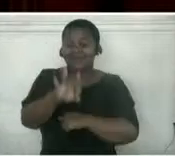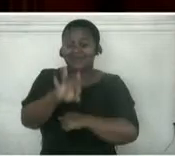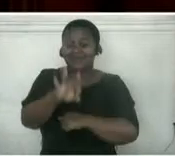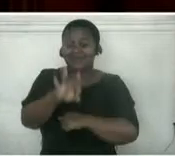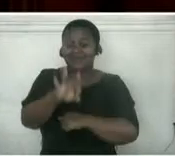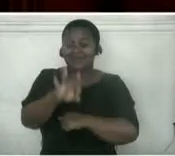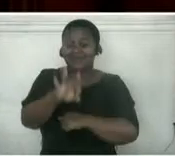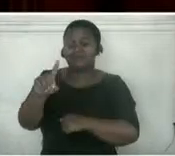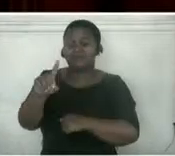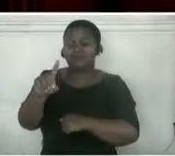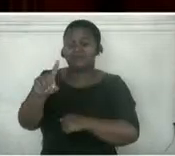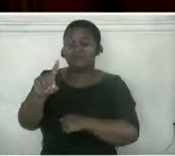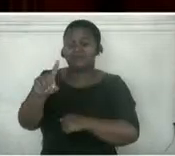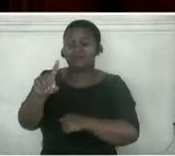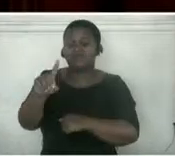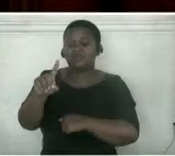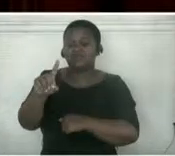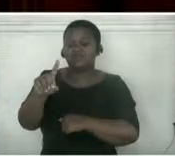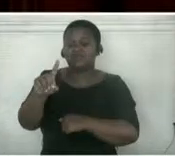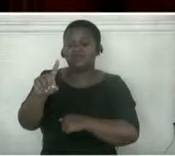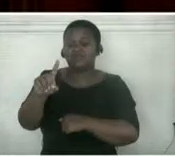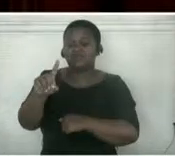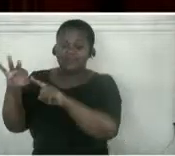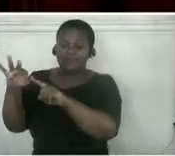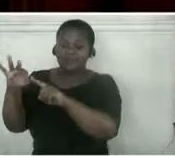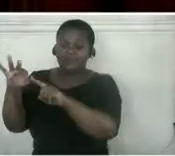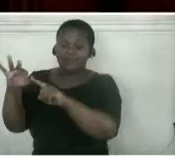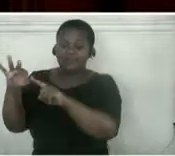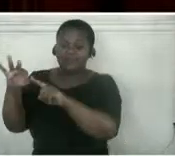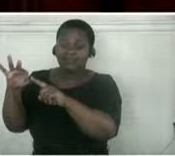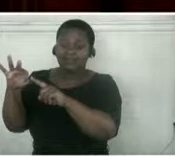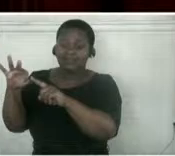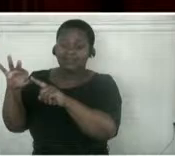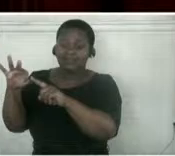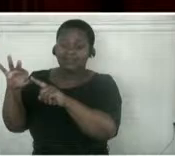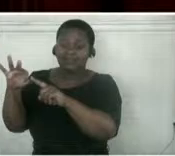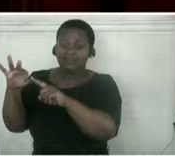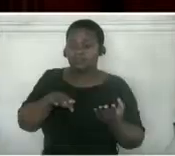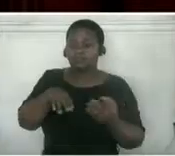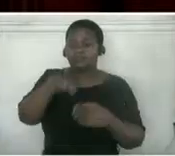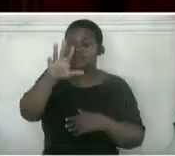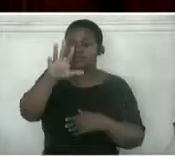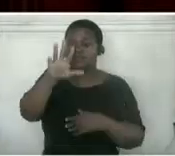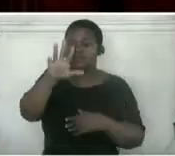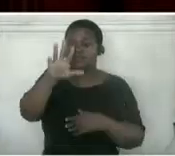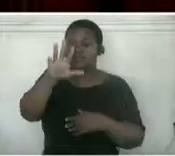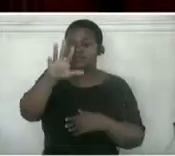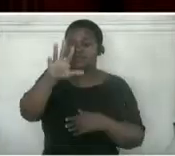309,1113. Sadly, deaths are 9,500.